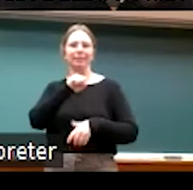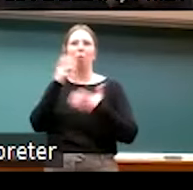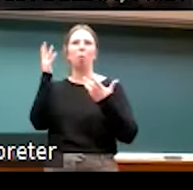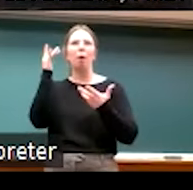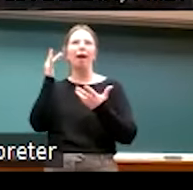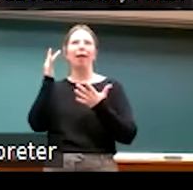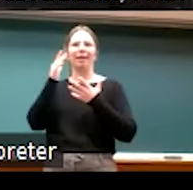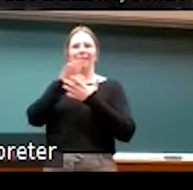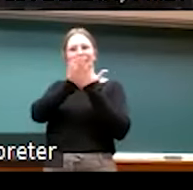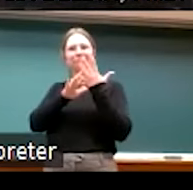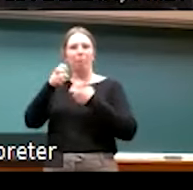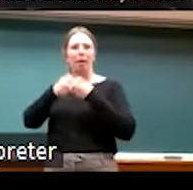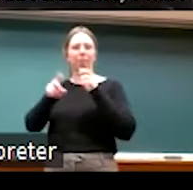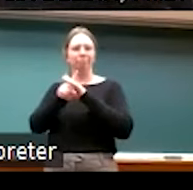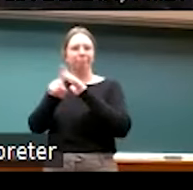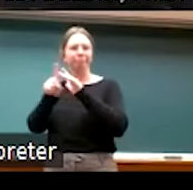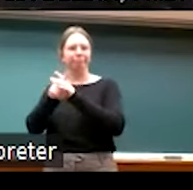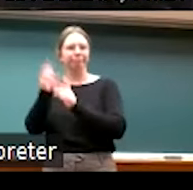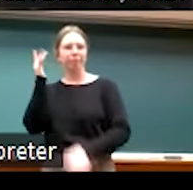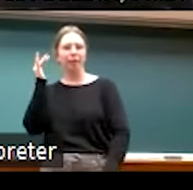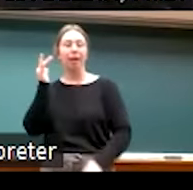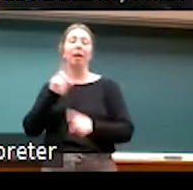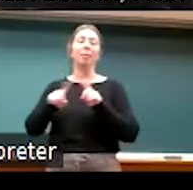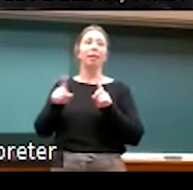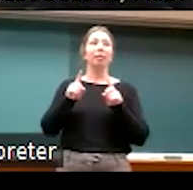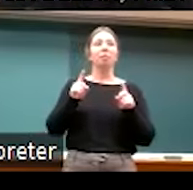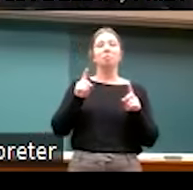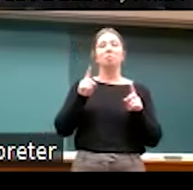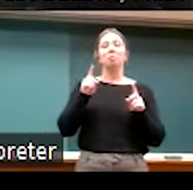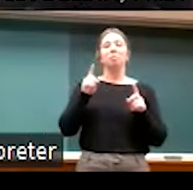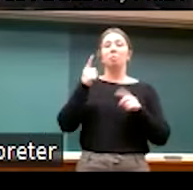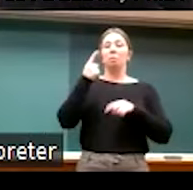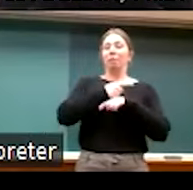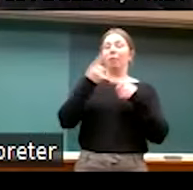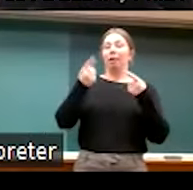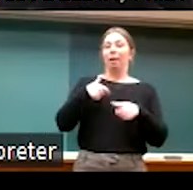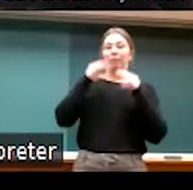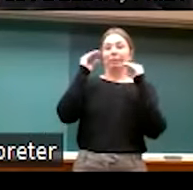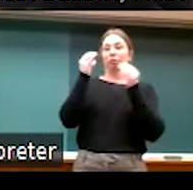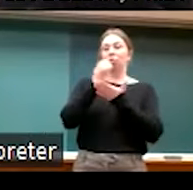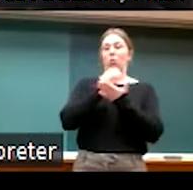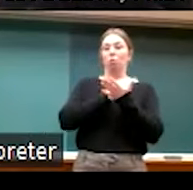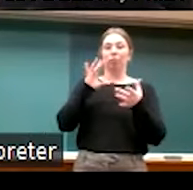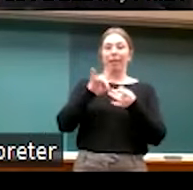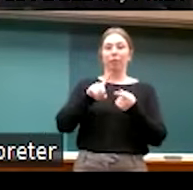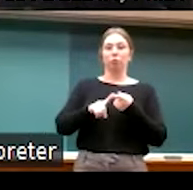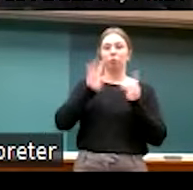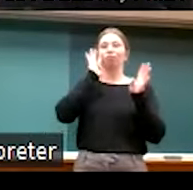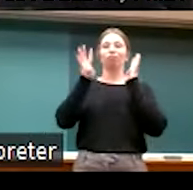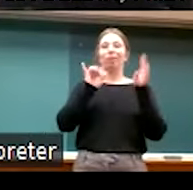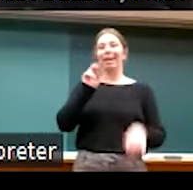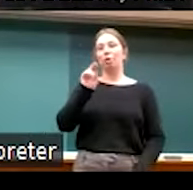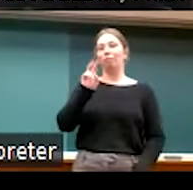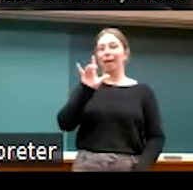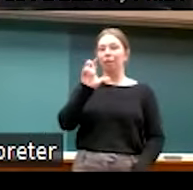of problems. But one day I was teaching a course on innovation, actually it was a workshop on innovation. It